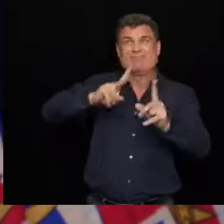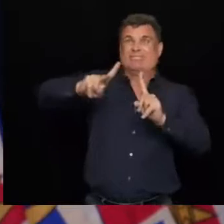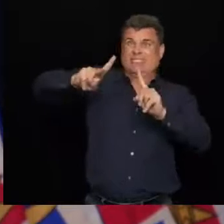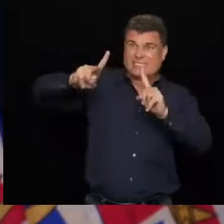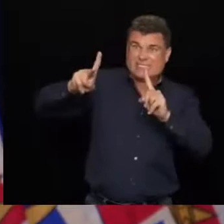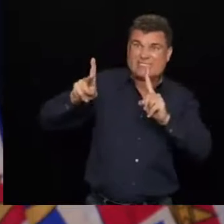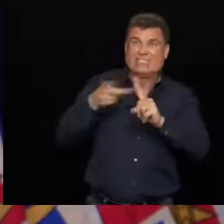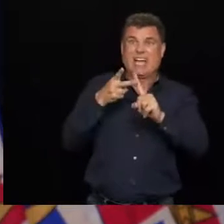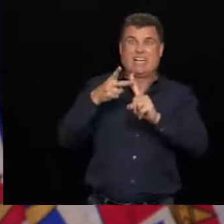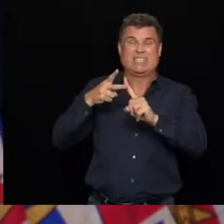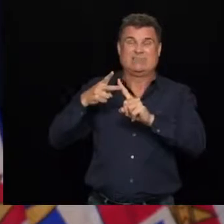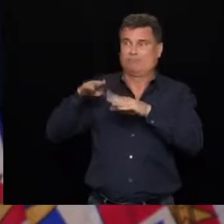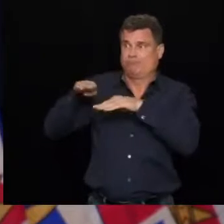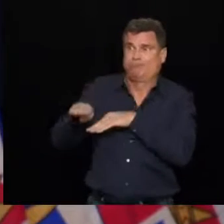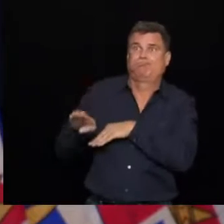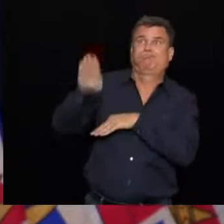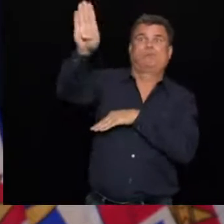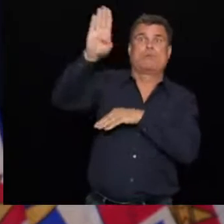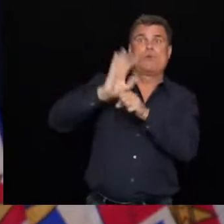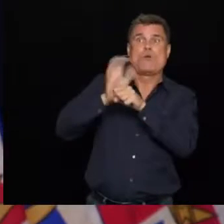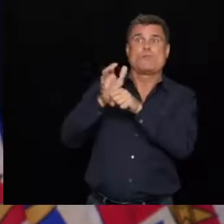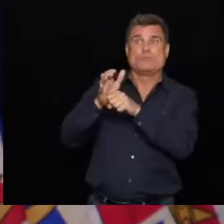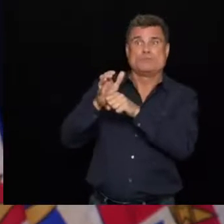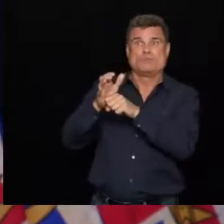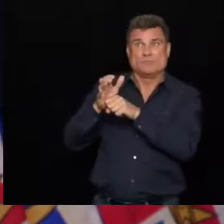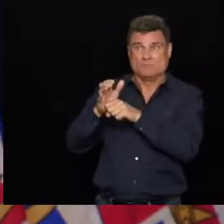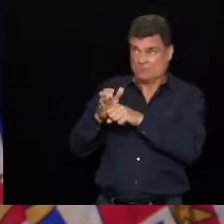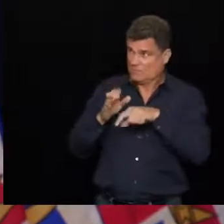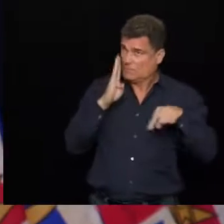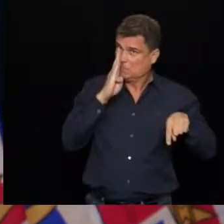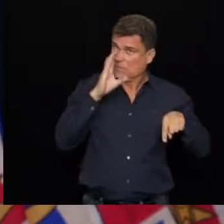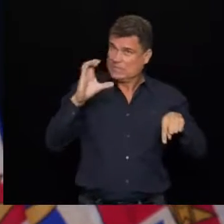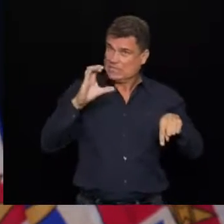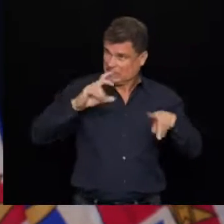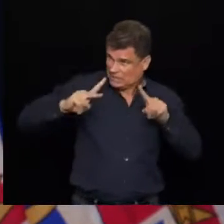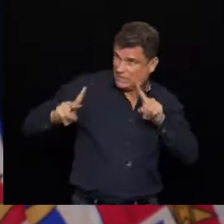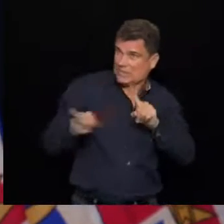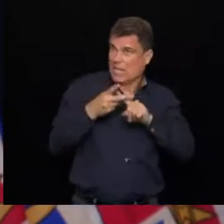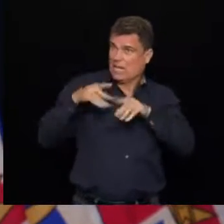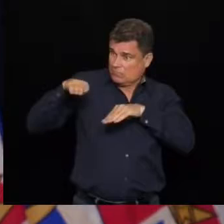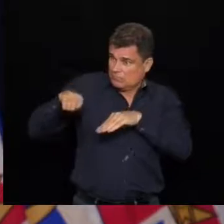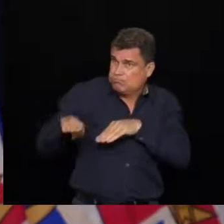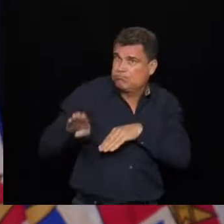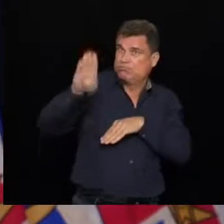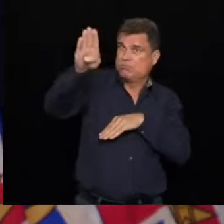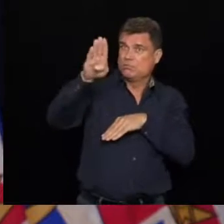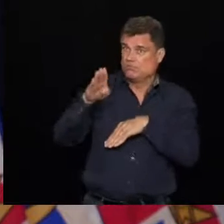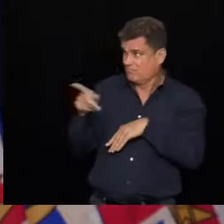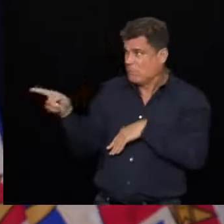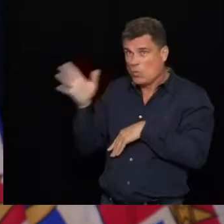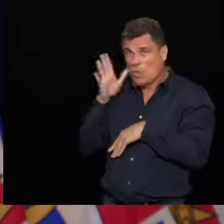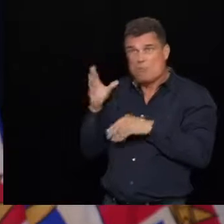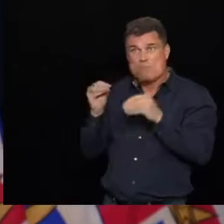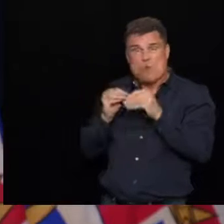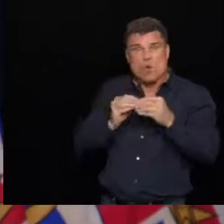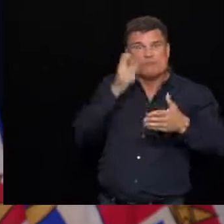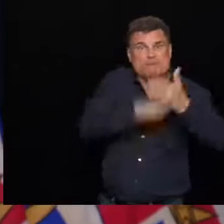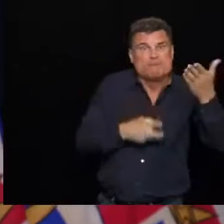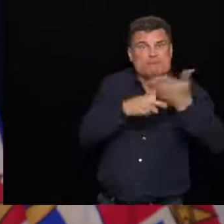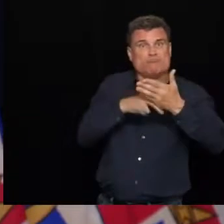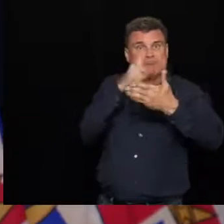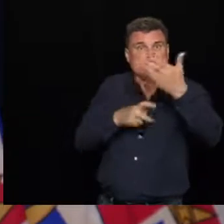well? And if we are, can we expect additional fines and enforcement measures to be added as cases continue to climb?